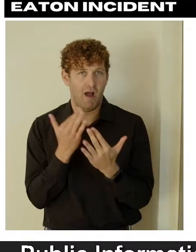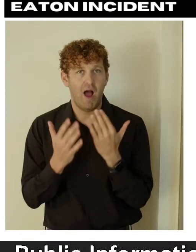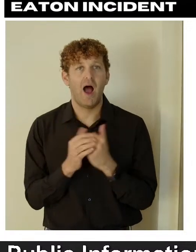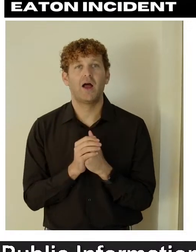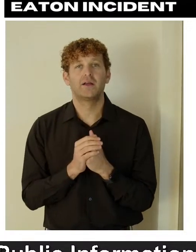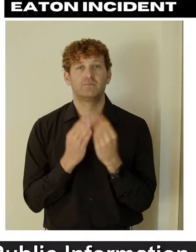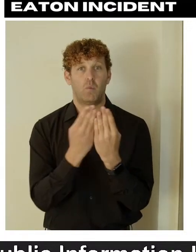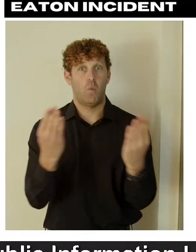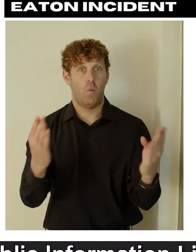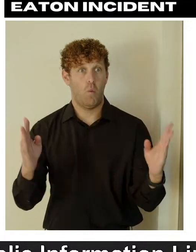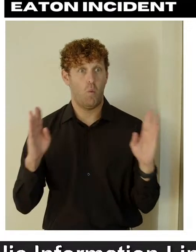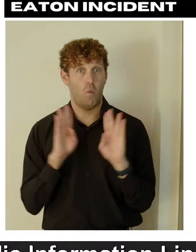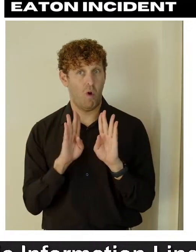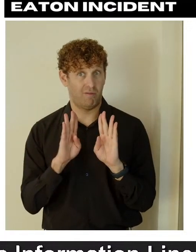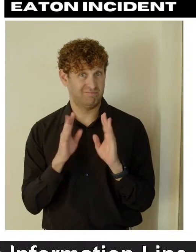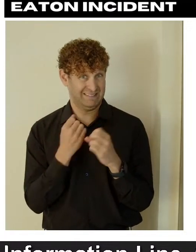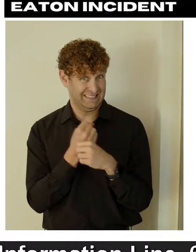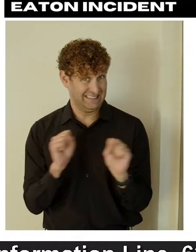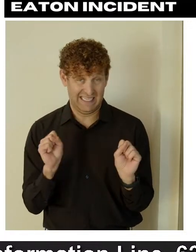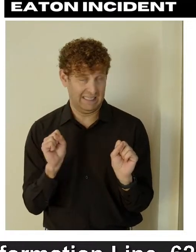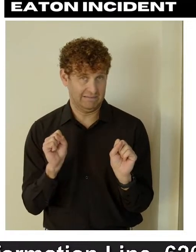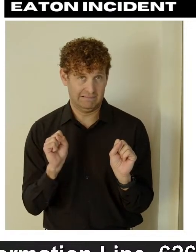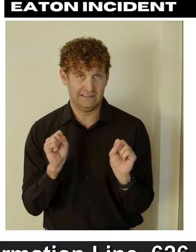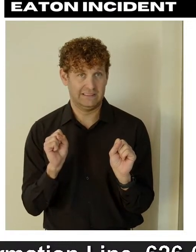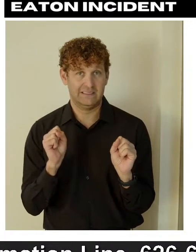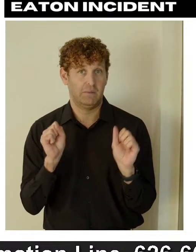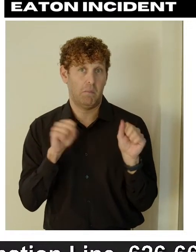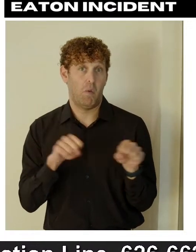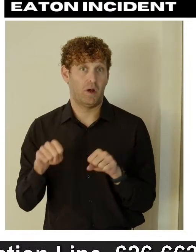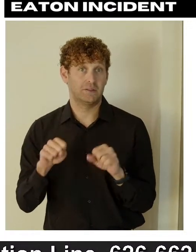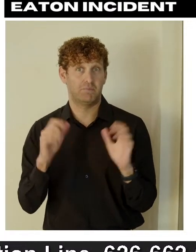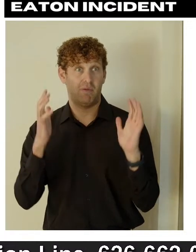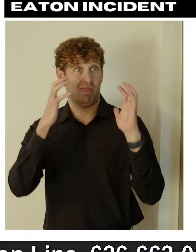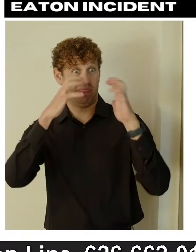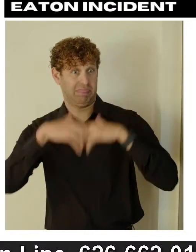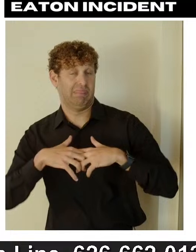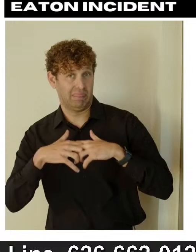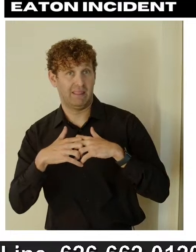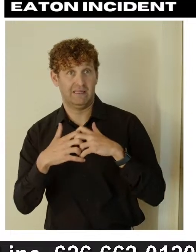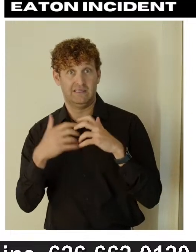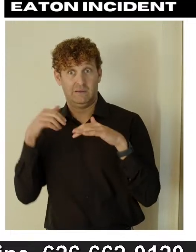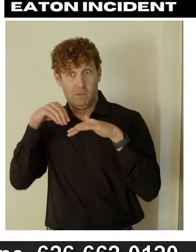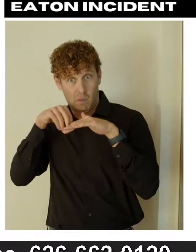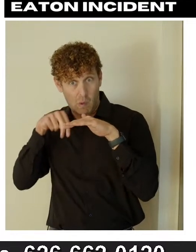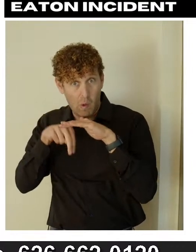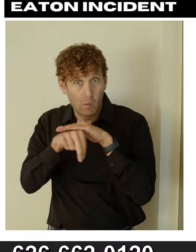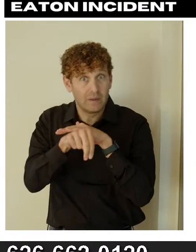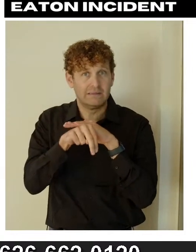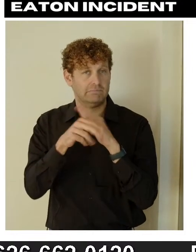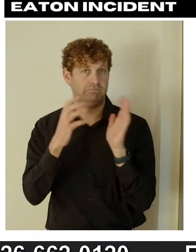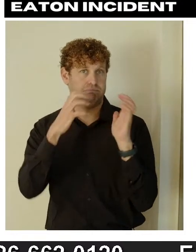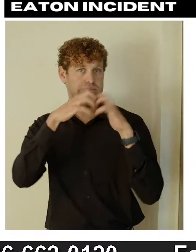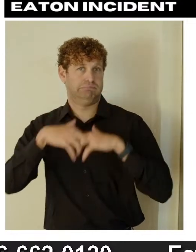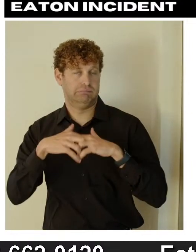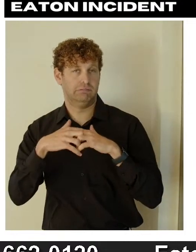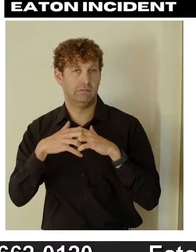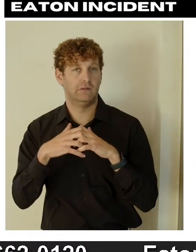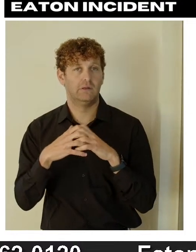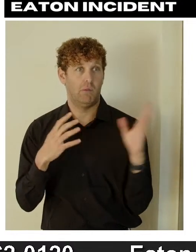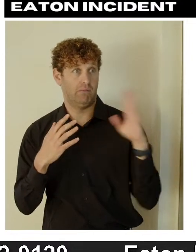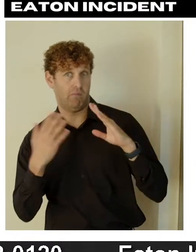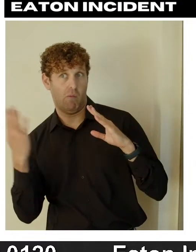and if you went, you're searching your property, and the wall could fall on you or a roof could fall on you. This can also vary